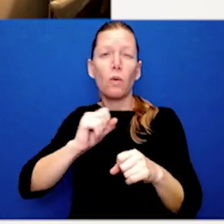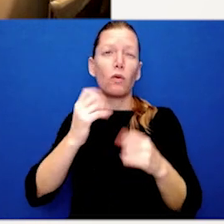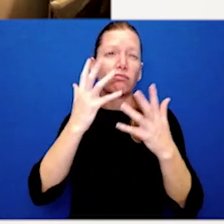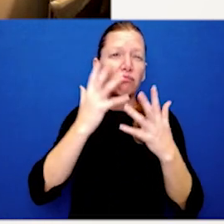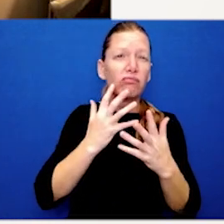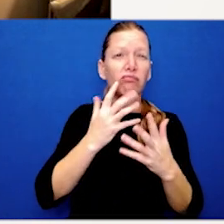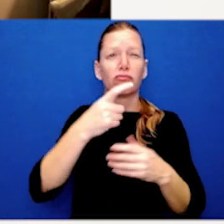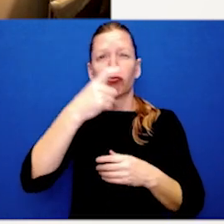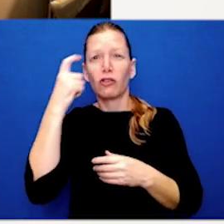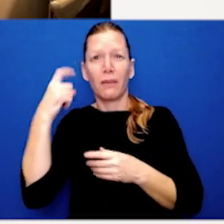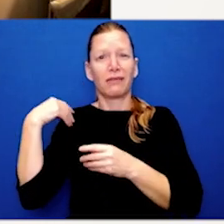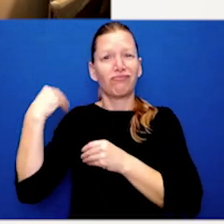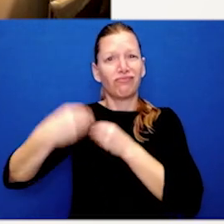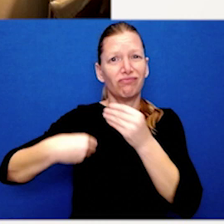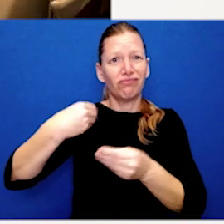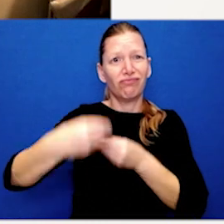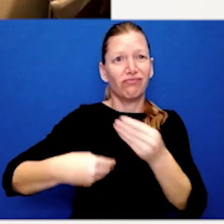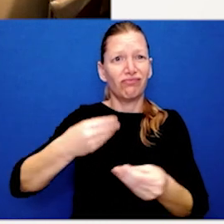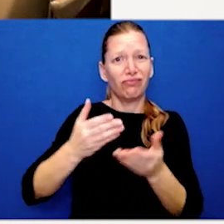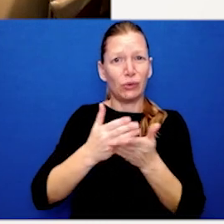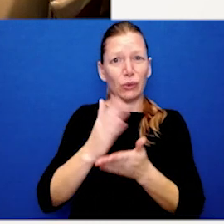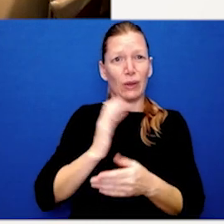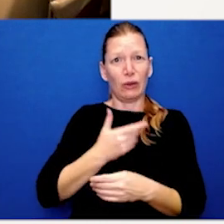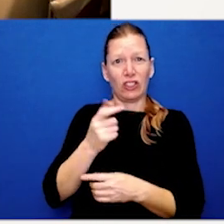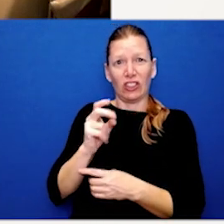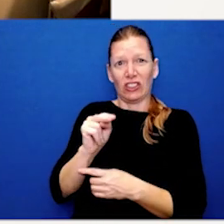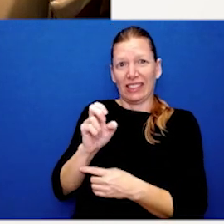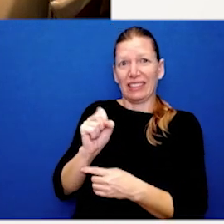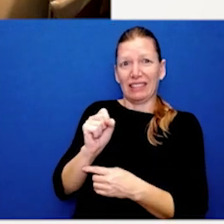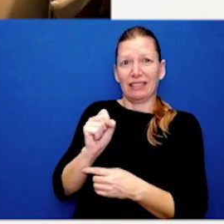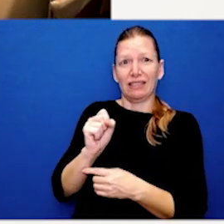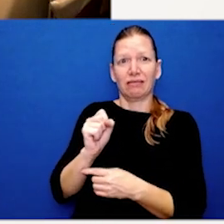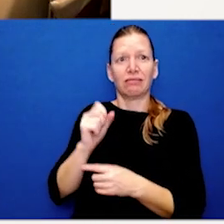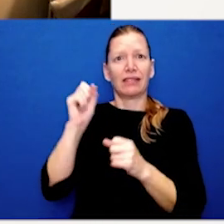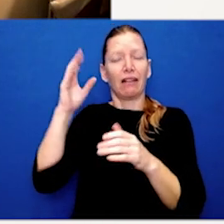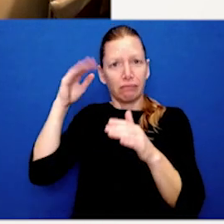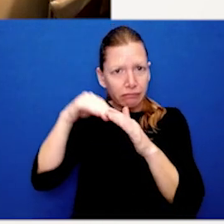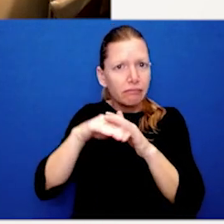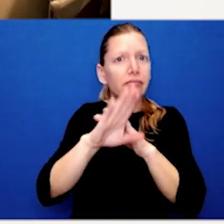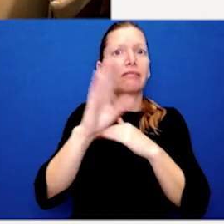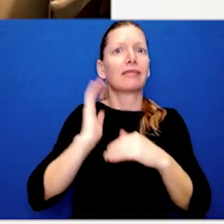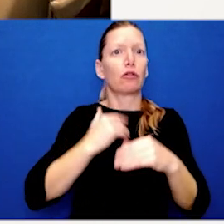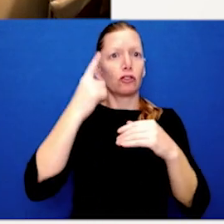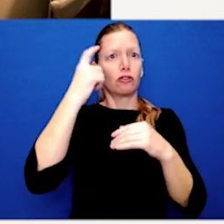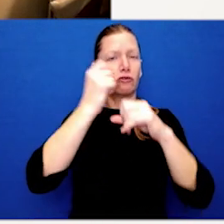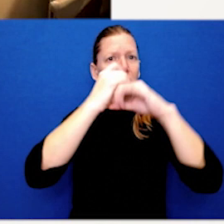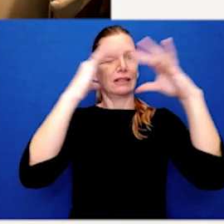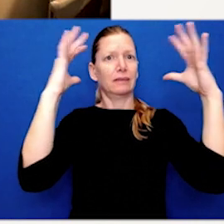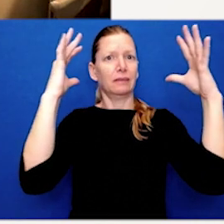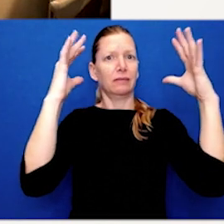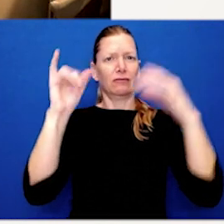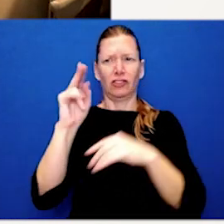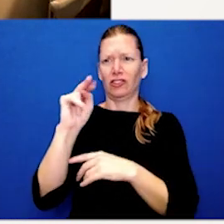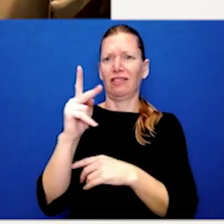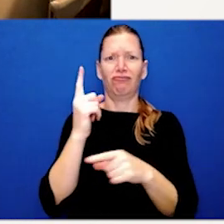and traumas are passed down through our genes and can enter our dream states. Jung had many things